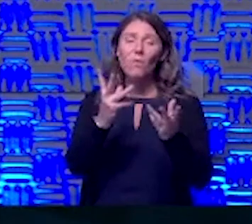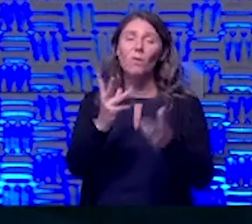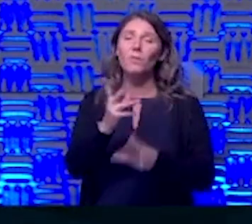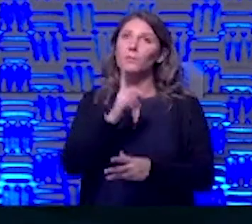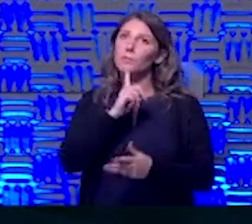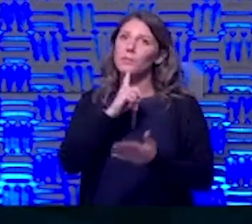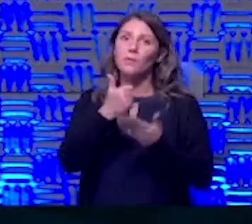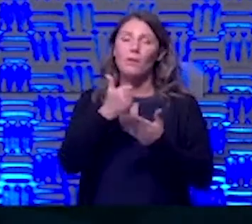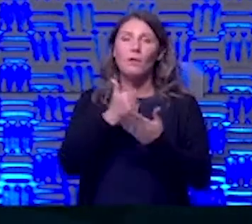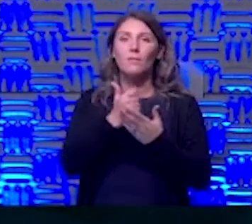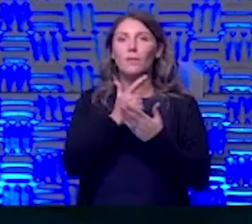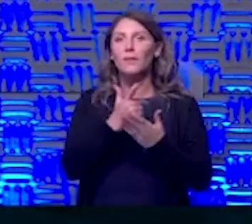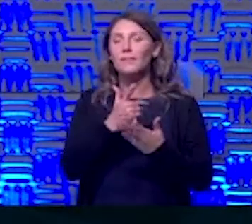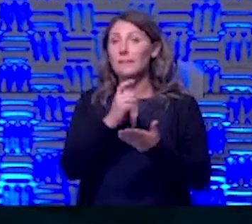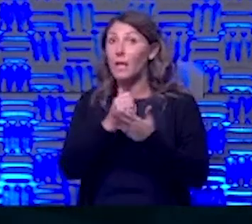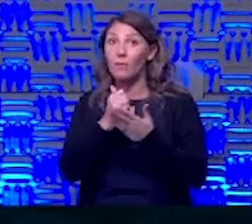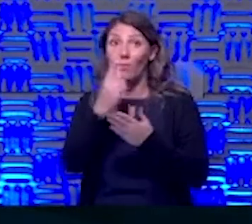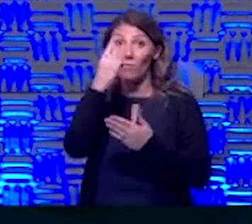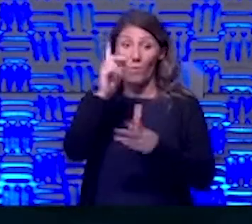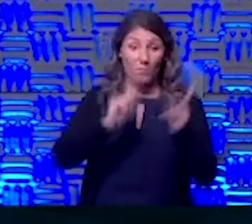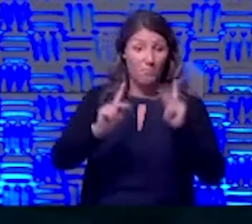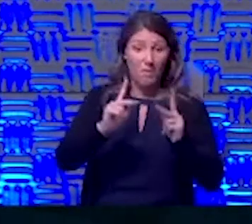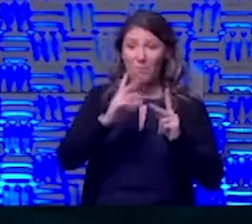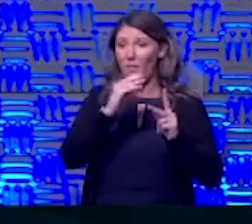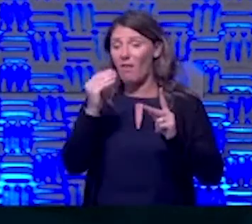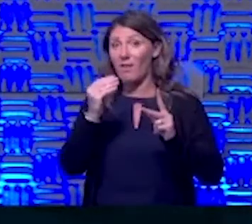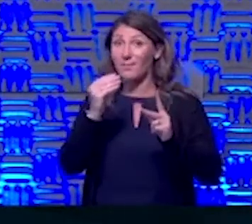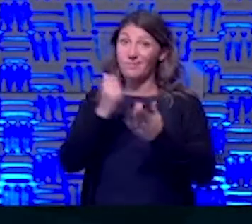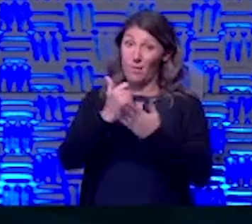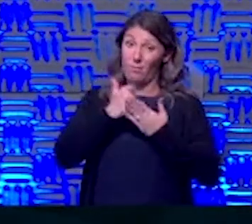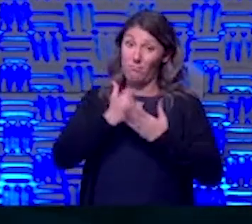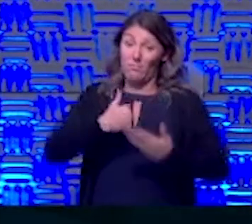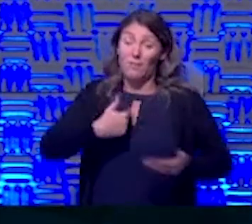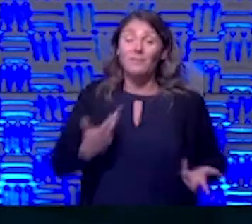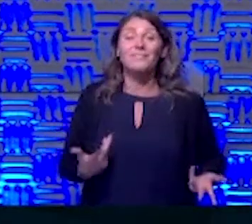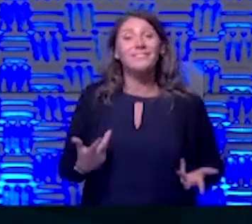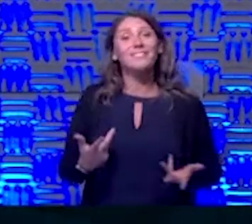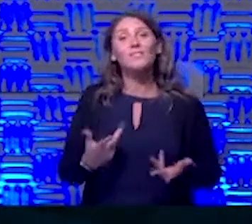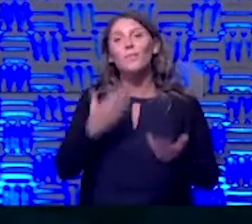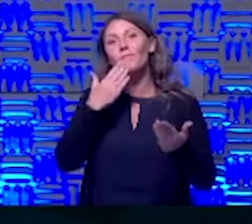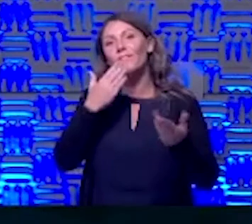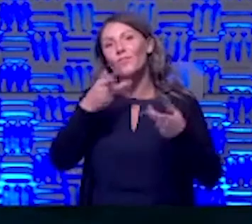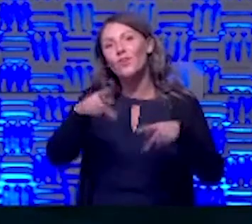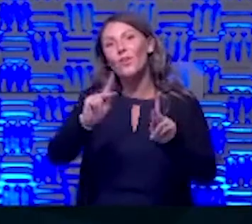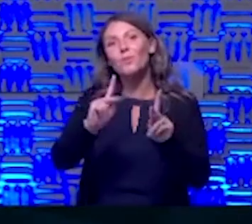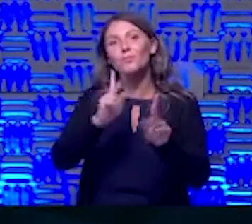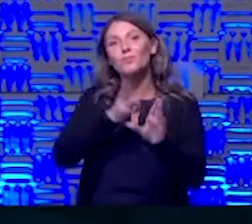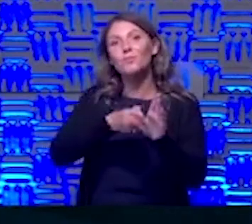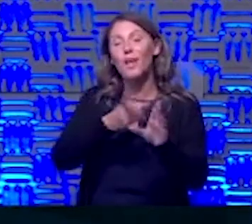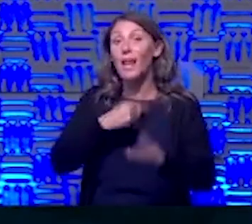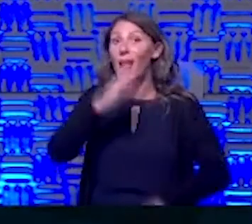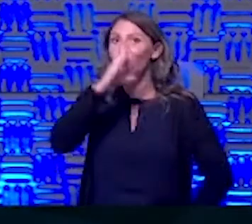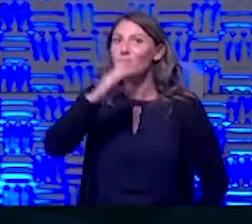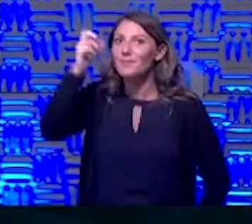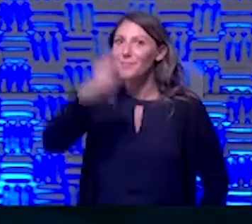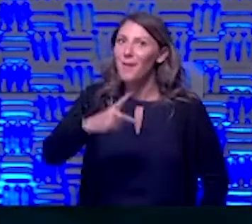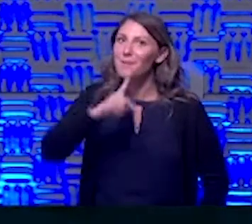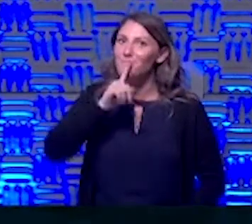it's helpful to people. It's been helpful to me. So thank you for the opportunity to do that. And I will come back, I